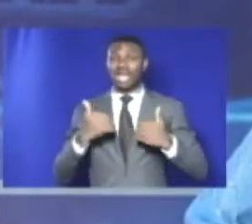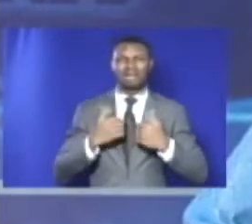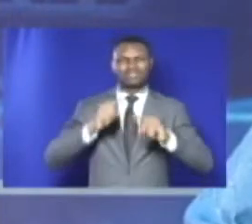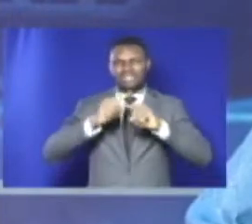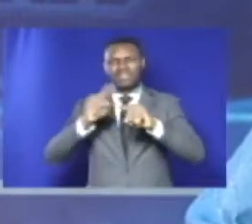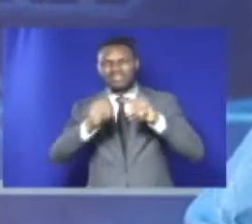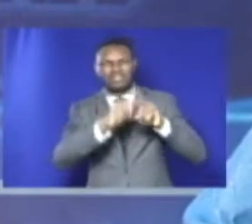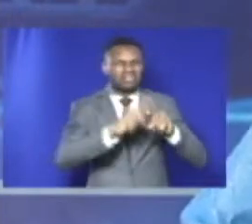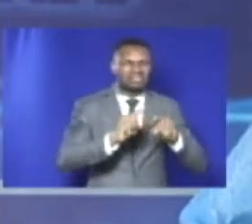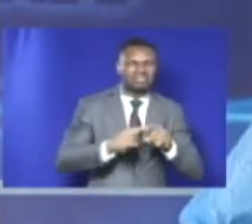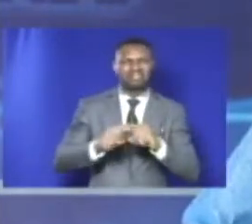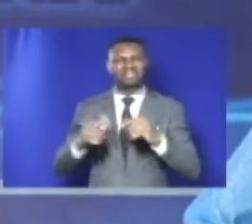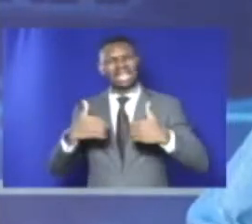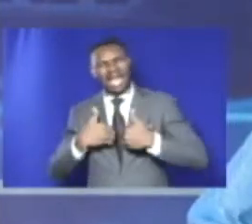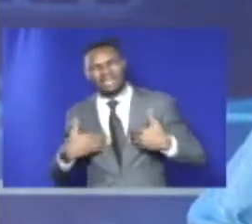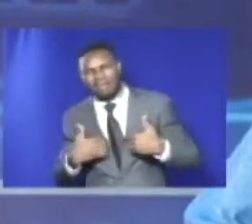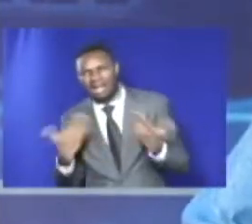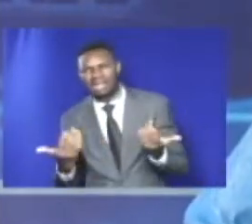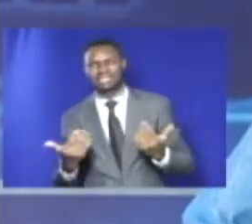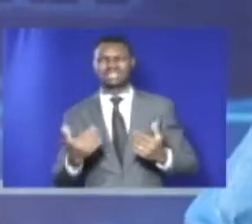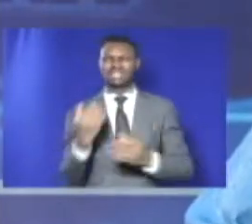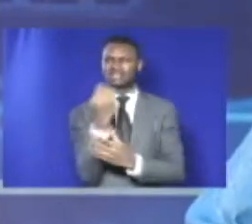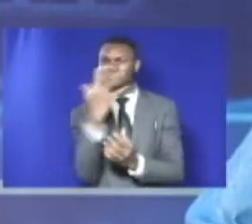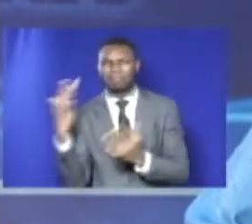of diverse